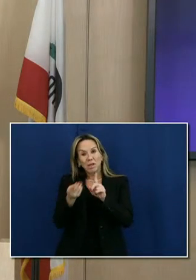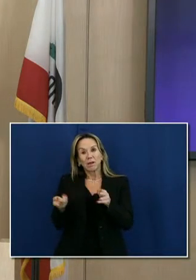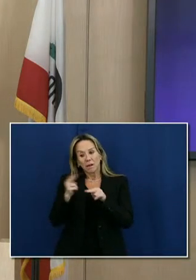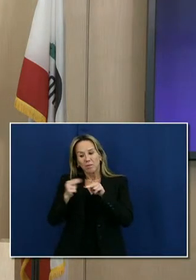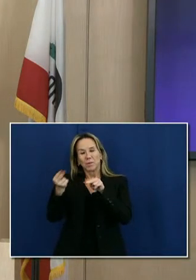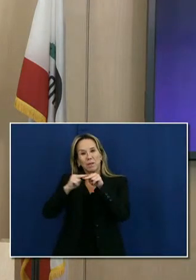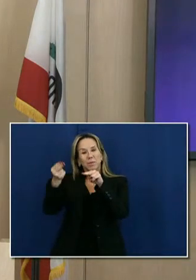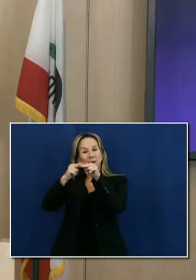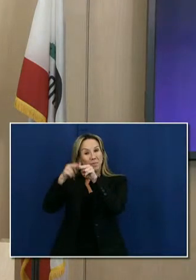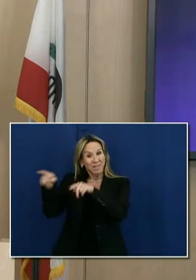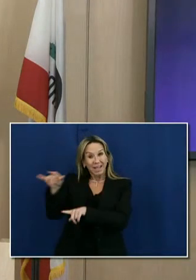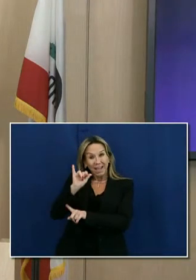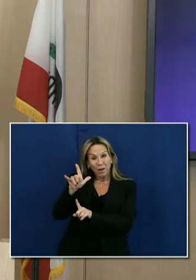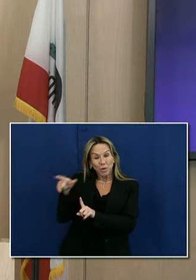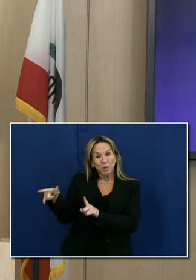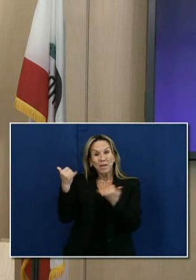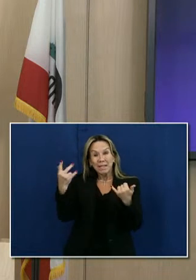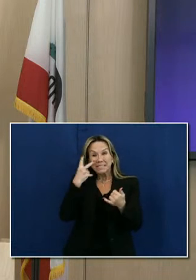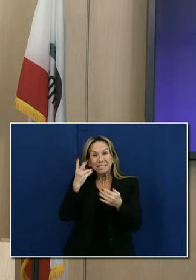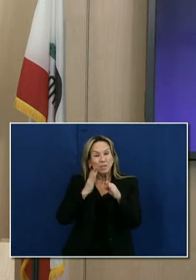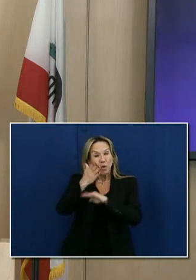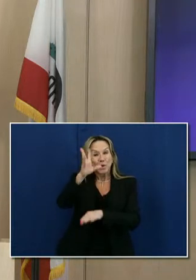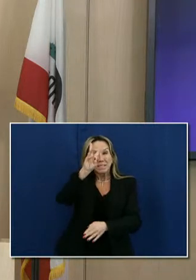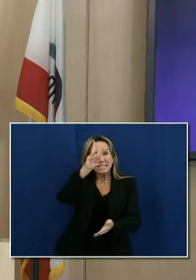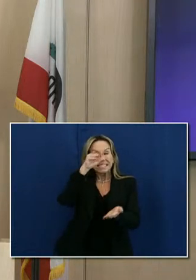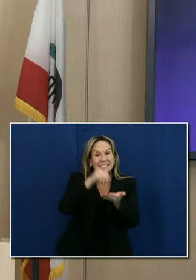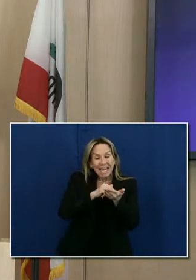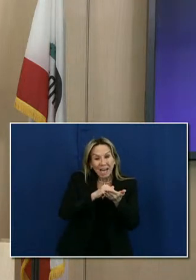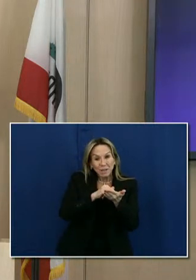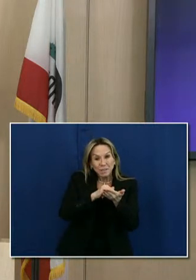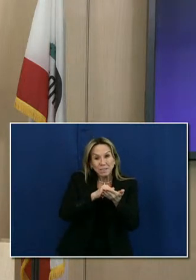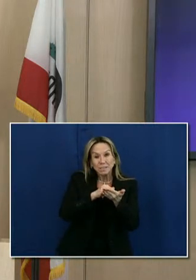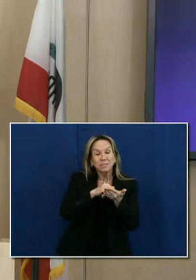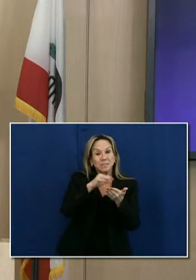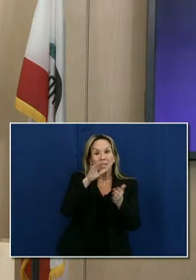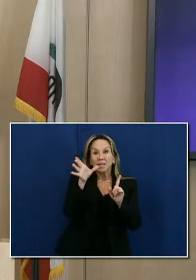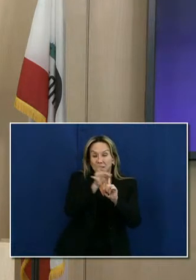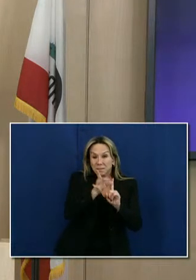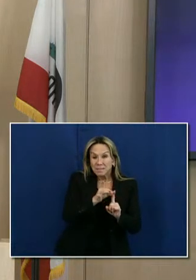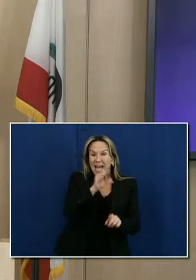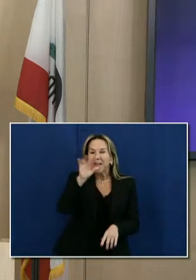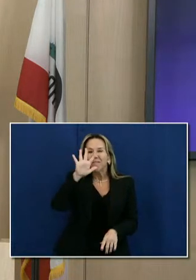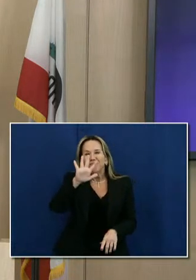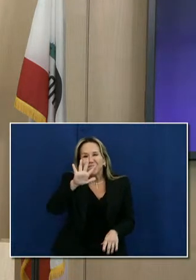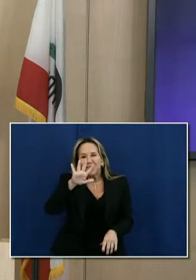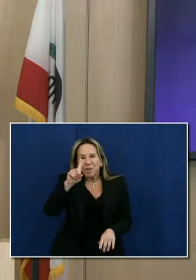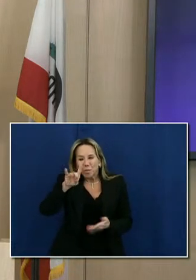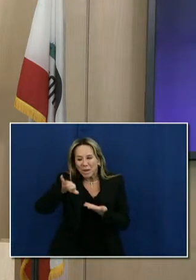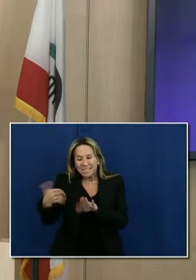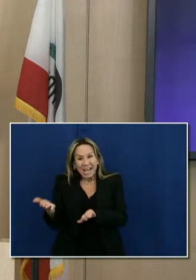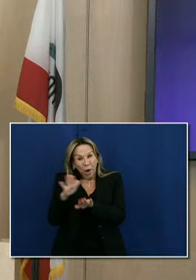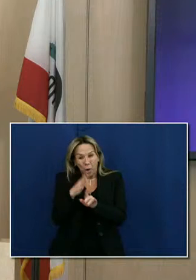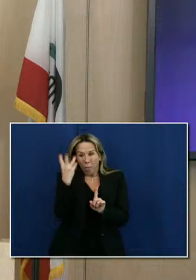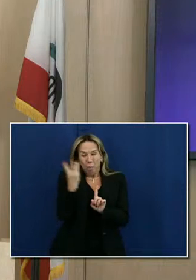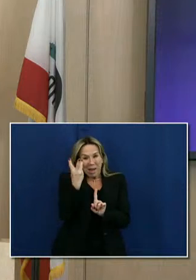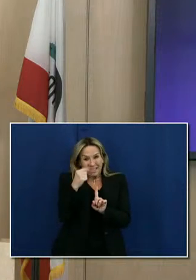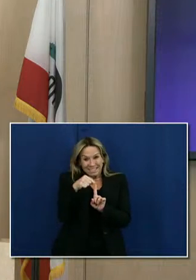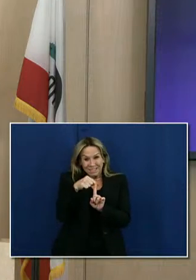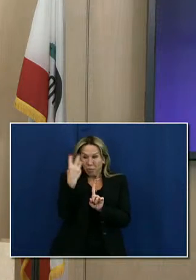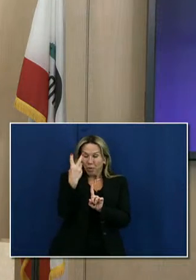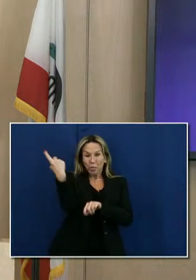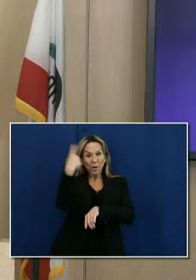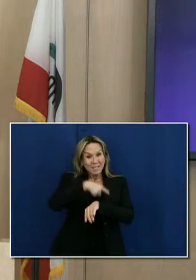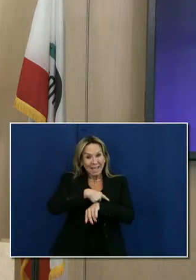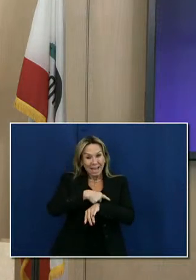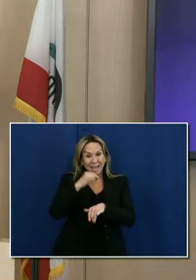climb. They've now seen more than 6,000 new COVID cases and 51 deaths just on Wednesday. The 7th time in 8 days, their